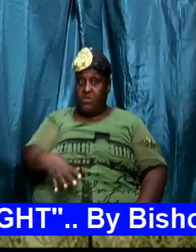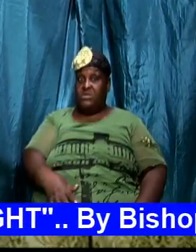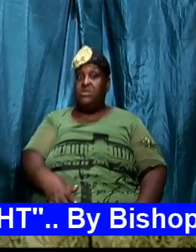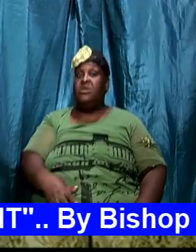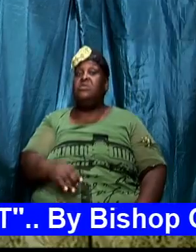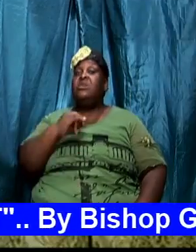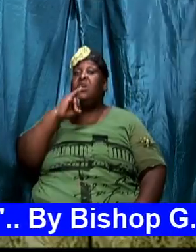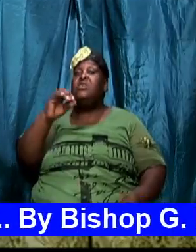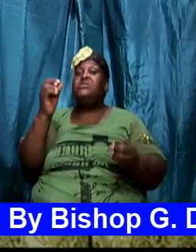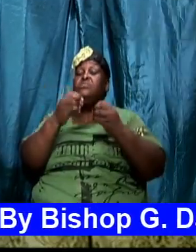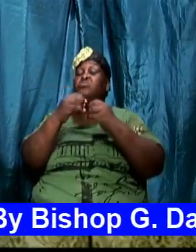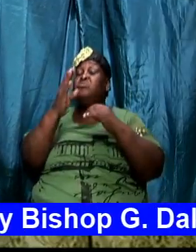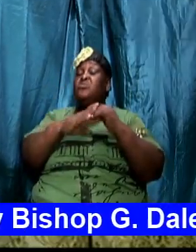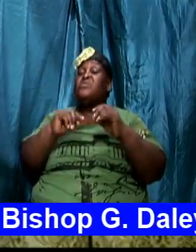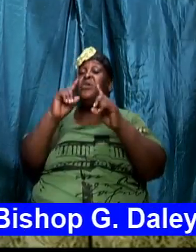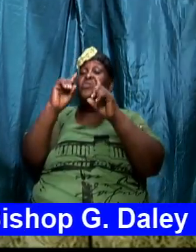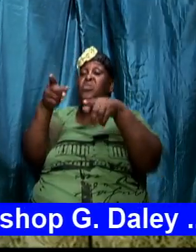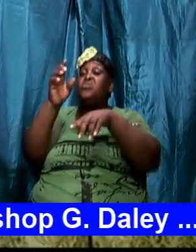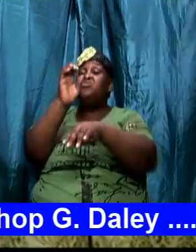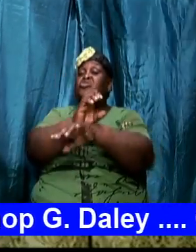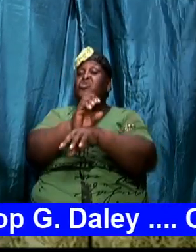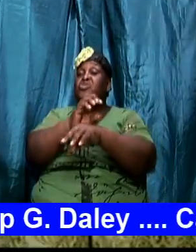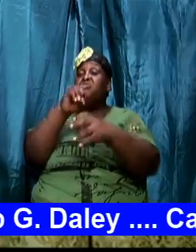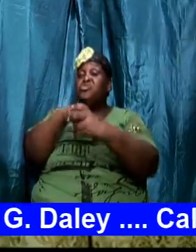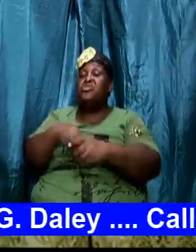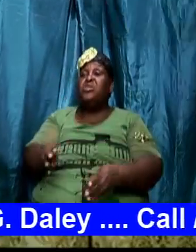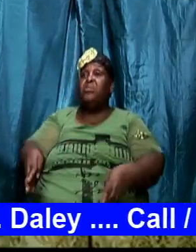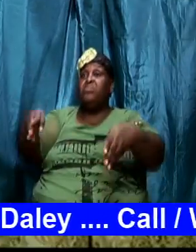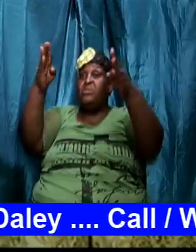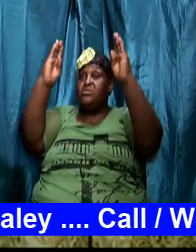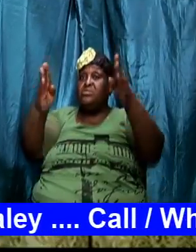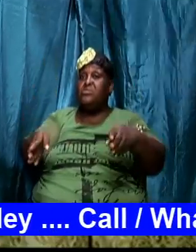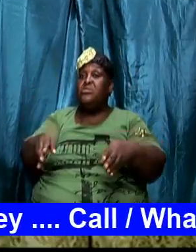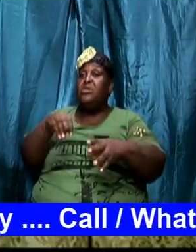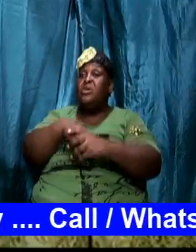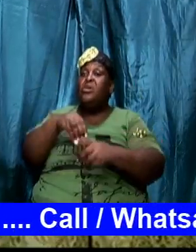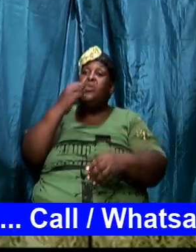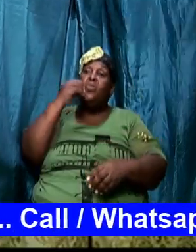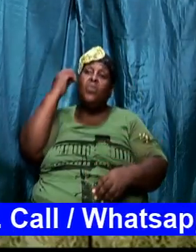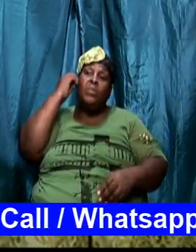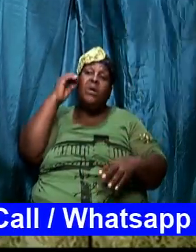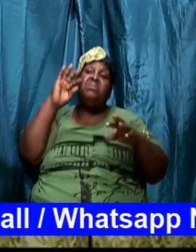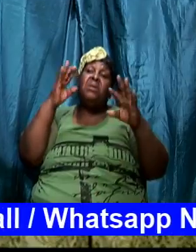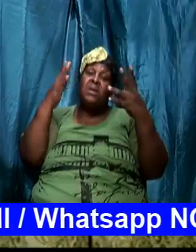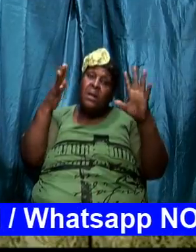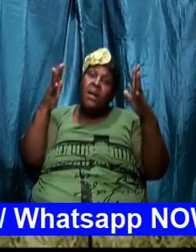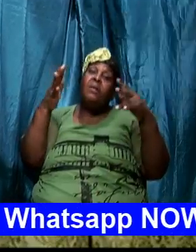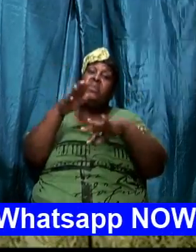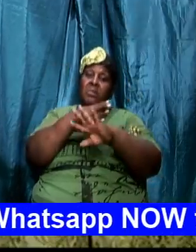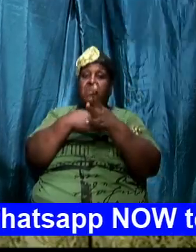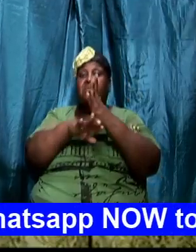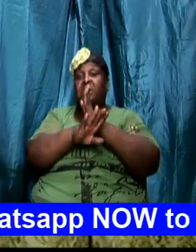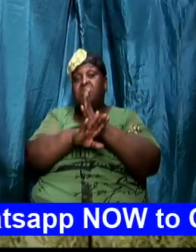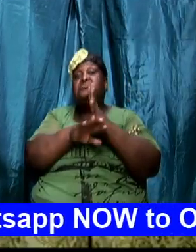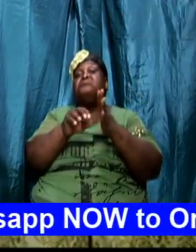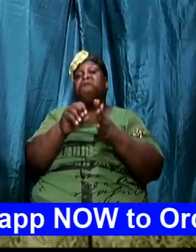more than going to church in a building, in your homes or wherever, and just clapping your hands and reading a scripture